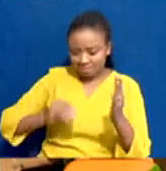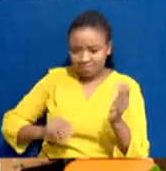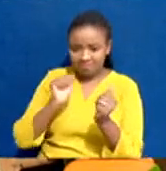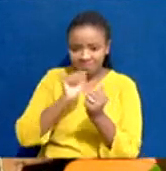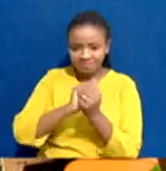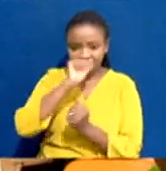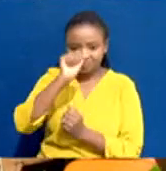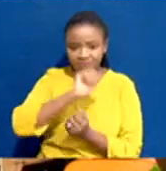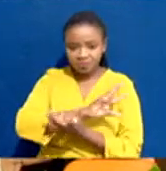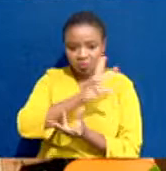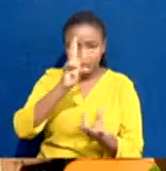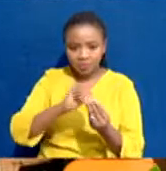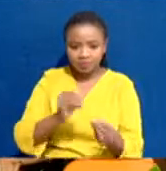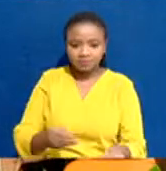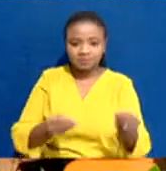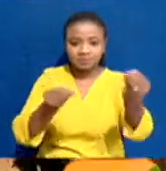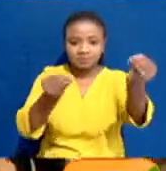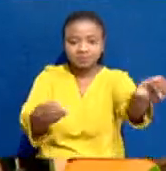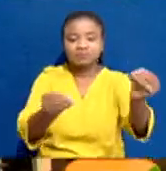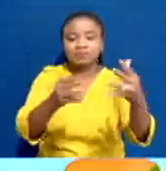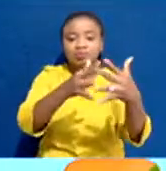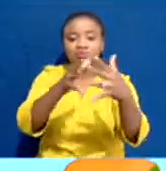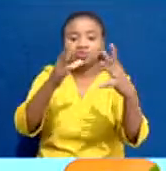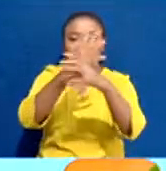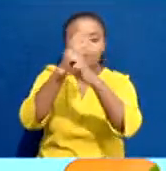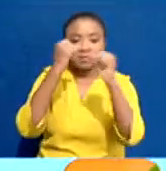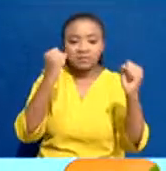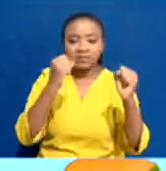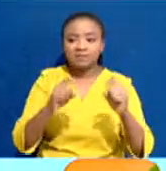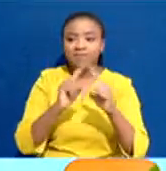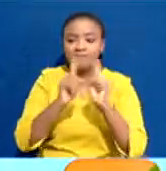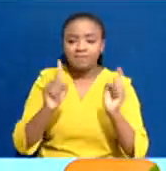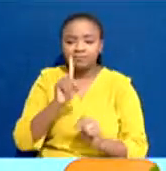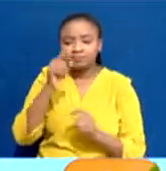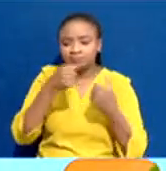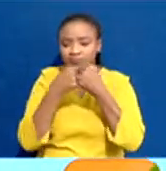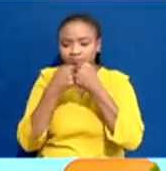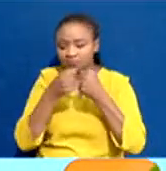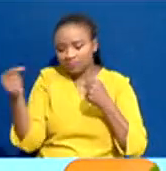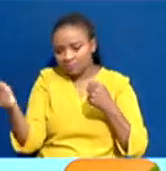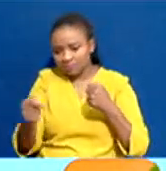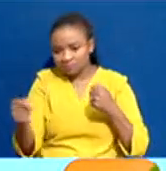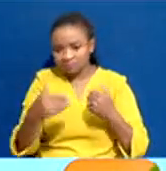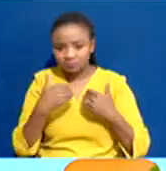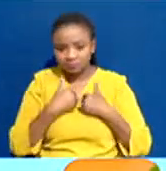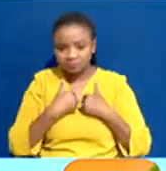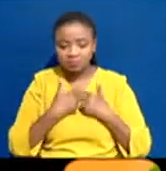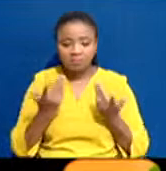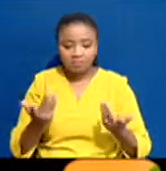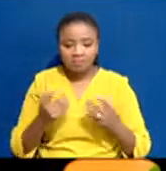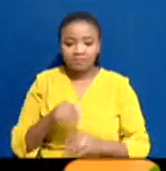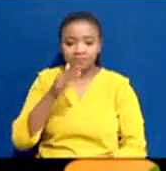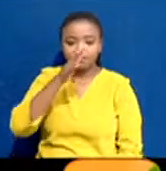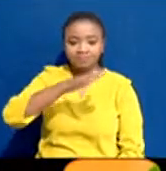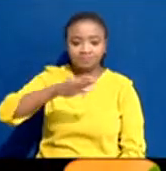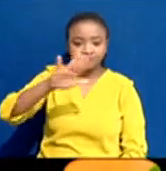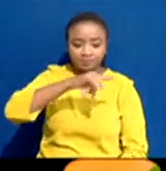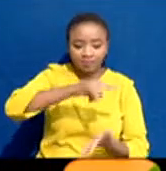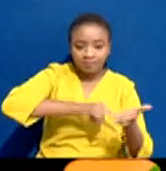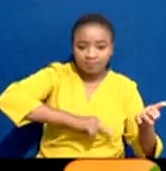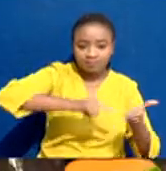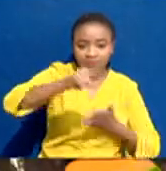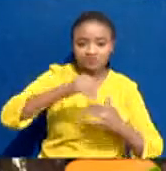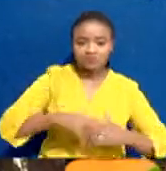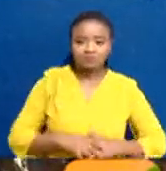president. However, one more hurdle awaits Ingonga: parliamentary approval before he succeeds Nuruddin Haji,